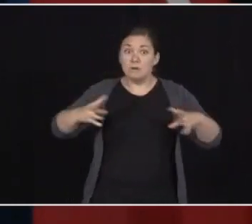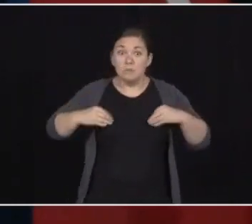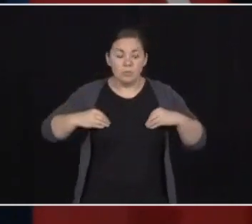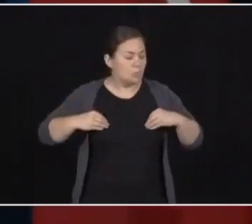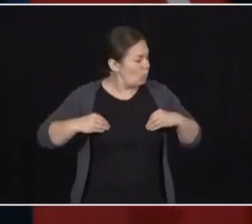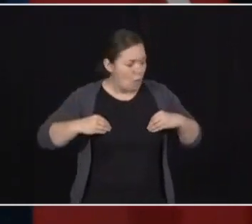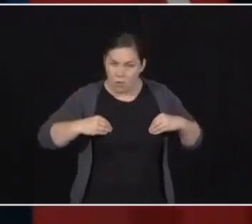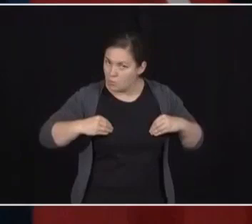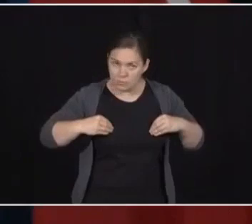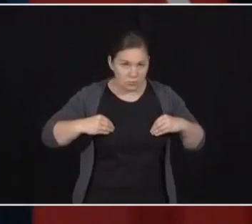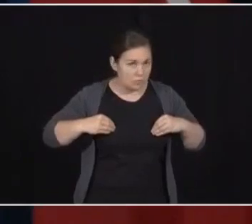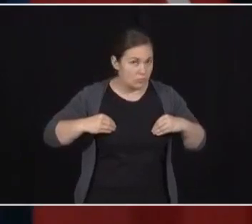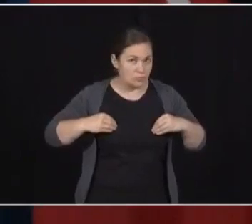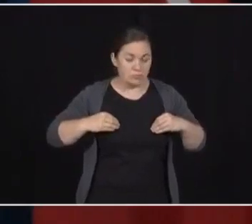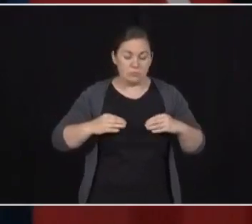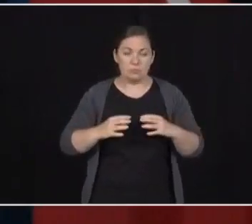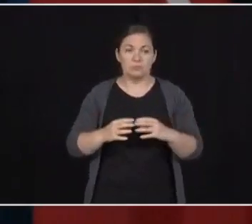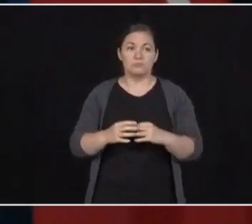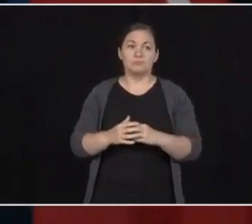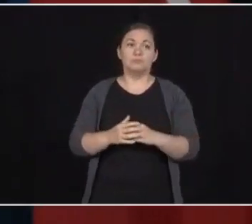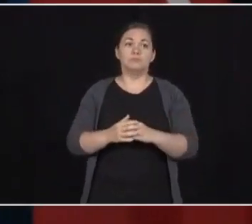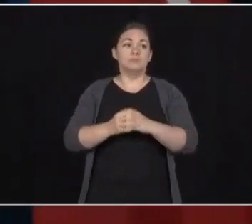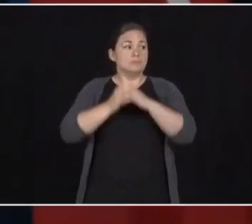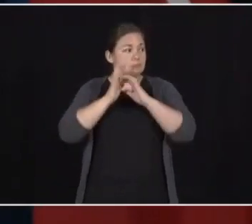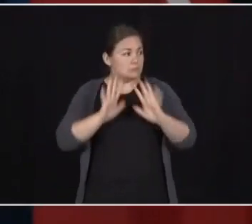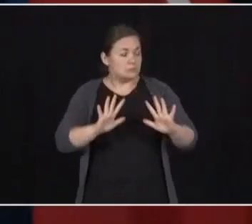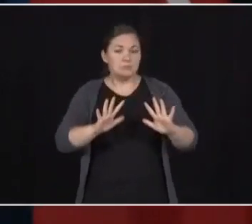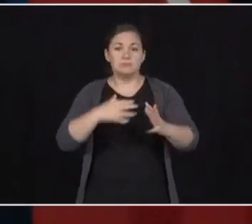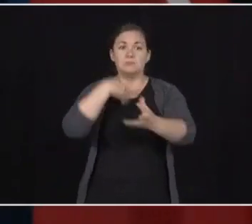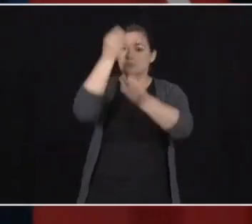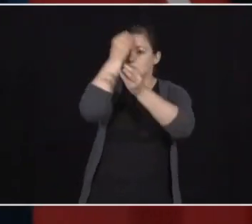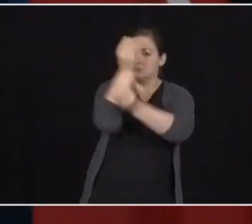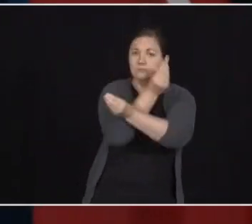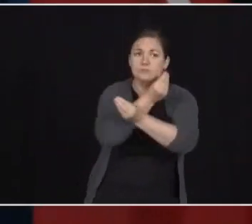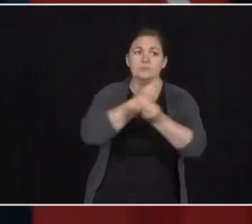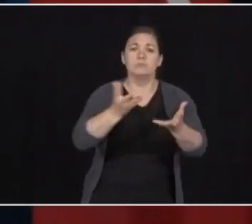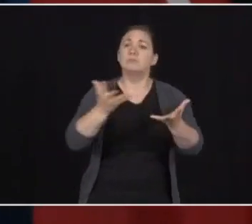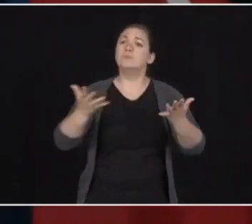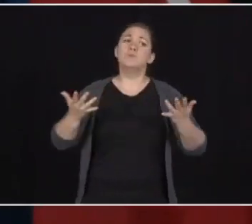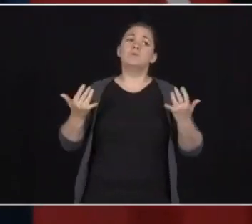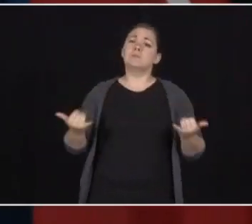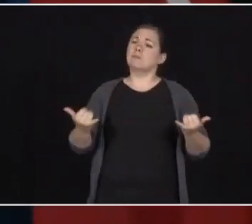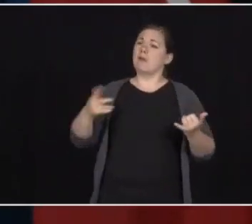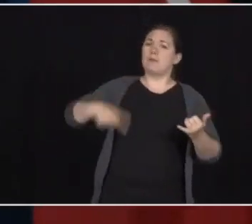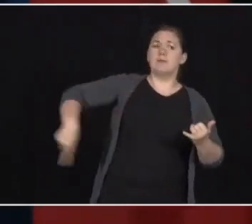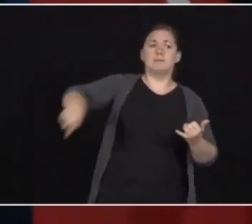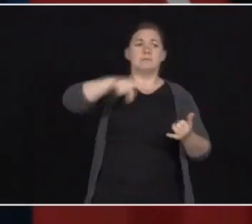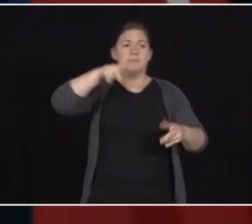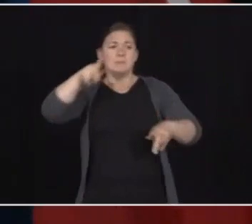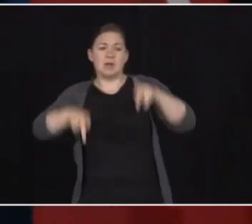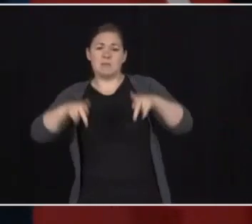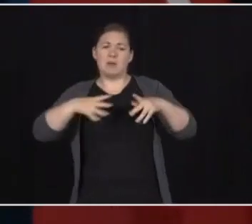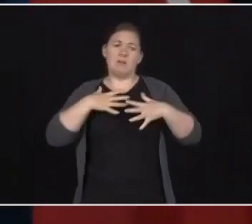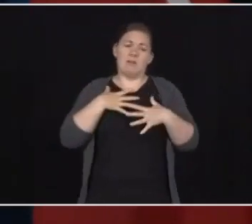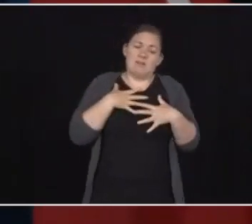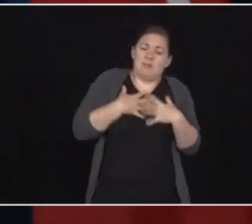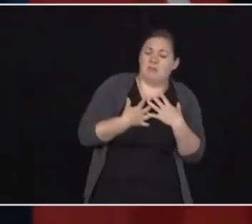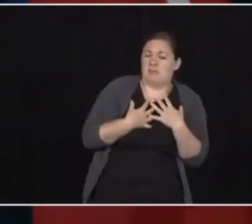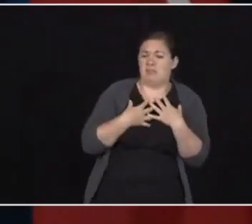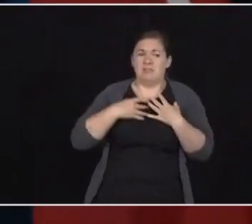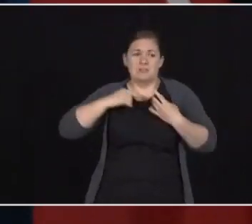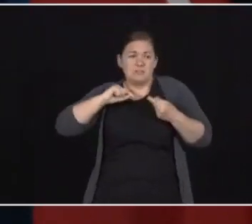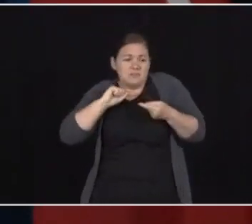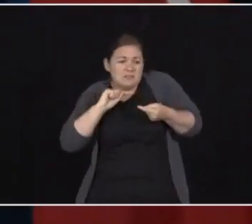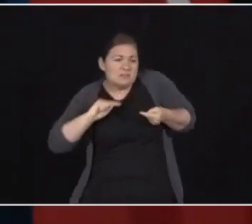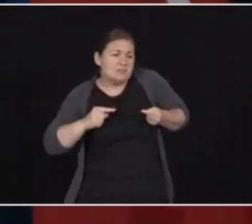province. My friends, people are hurting right now, and we must acknowledge this pain.